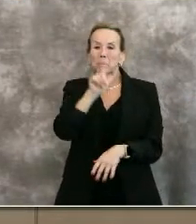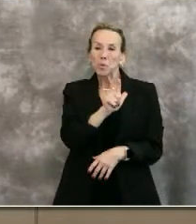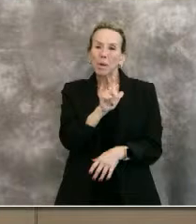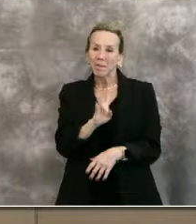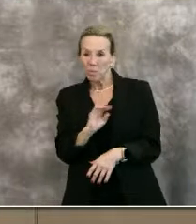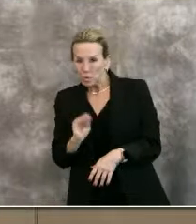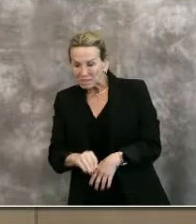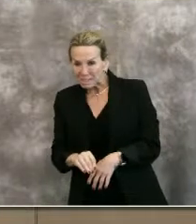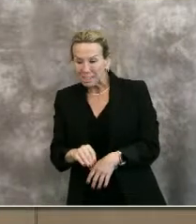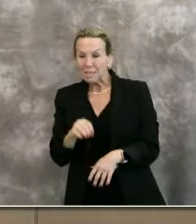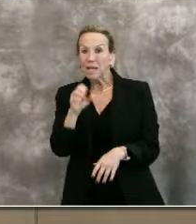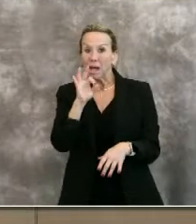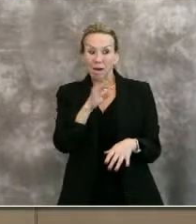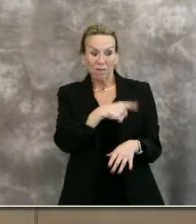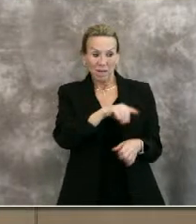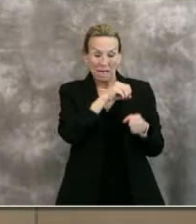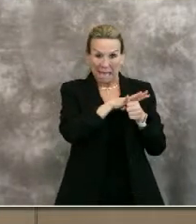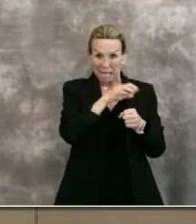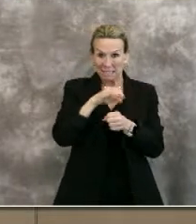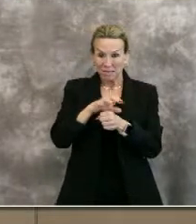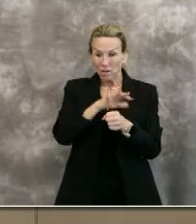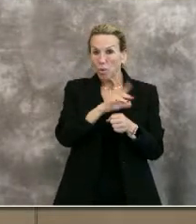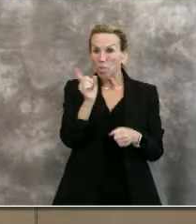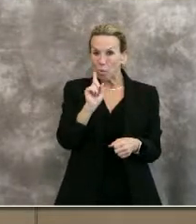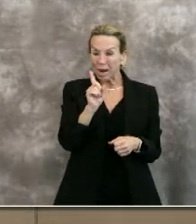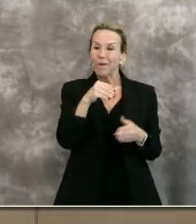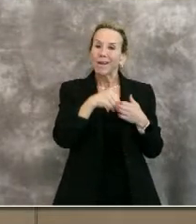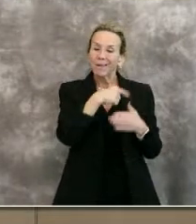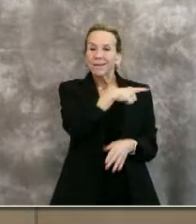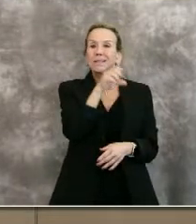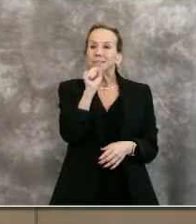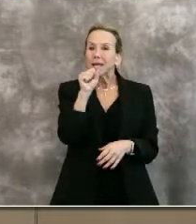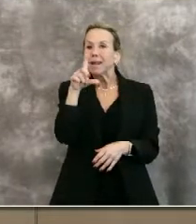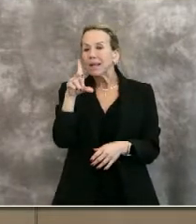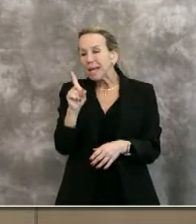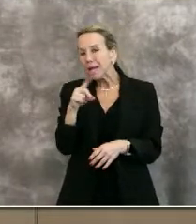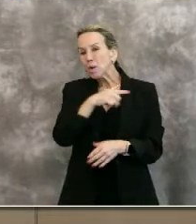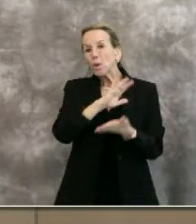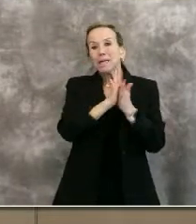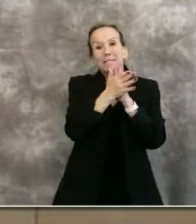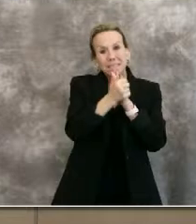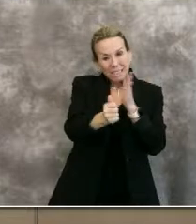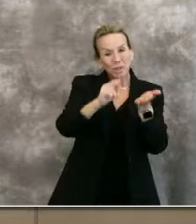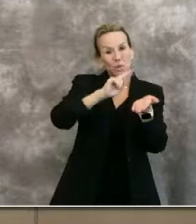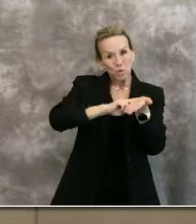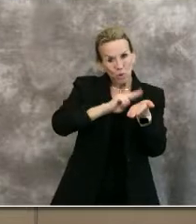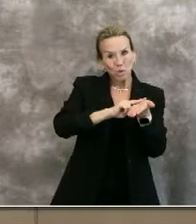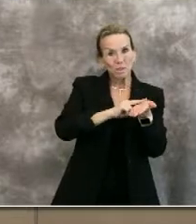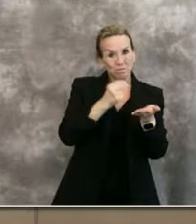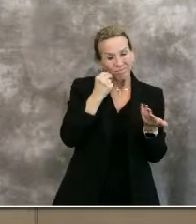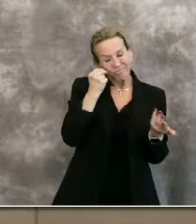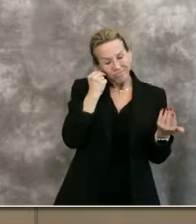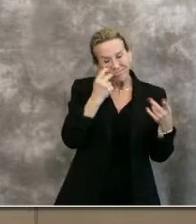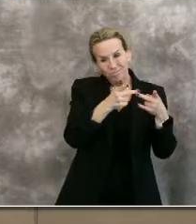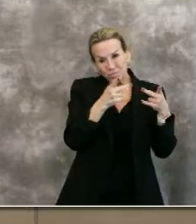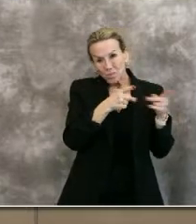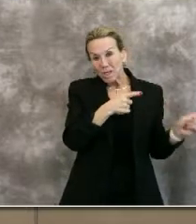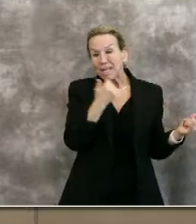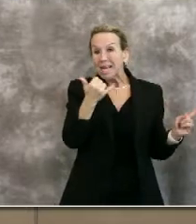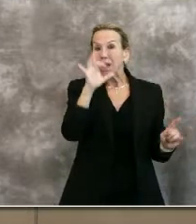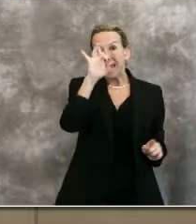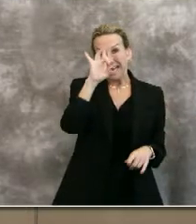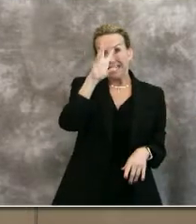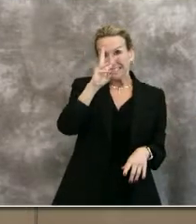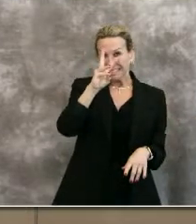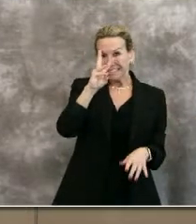27% of the active outbreaks are in our San Diego County's skilled nursing facilities, which are 86 in